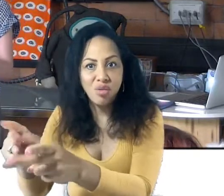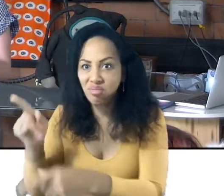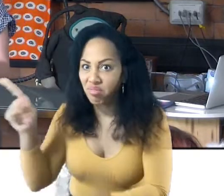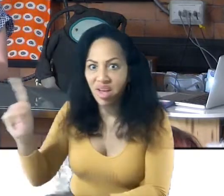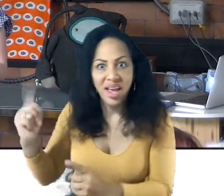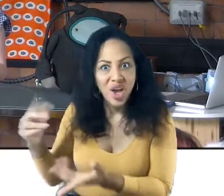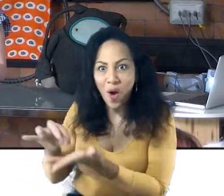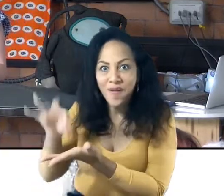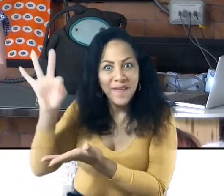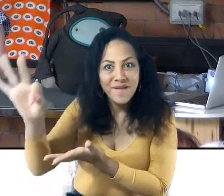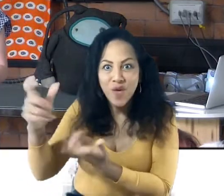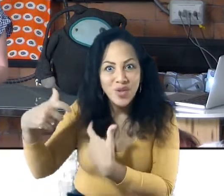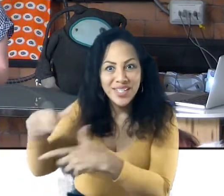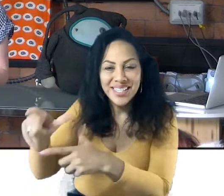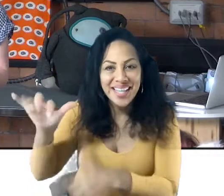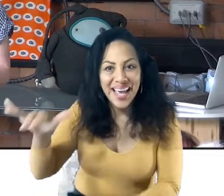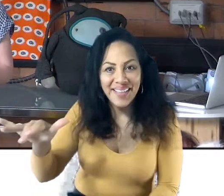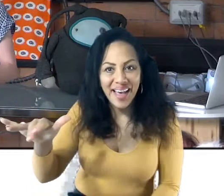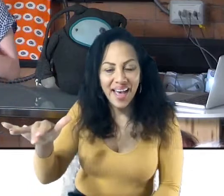and